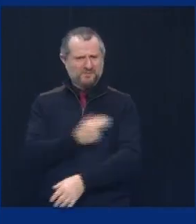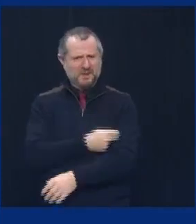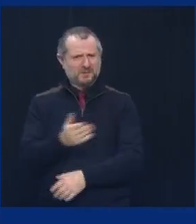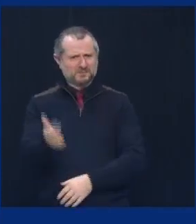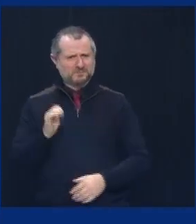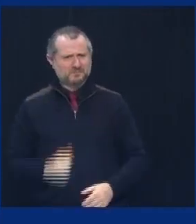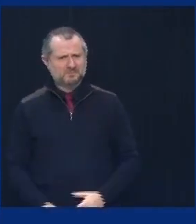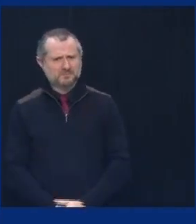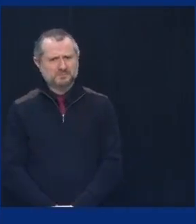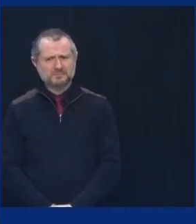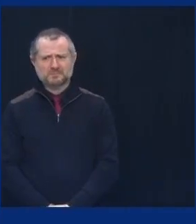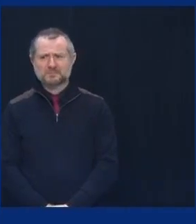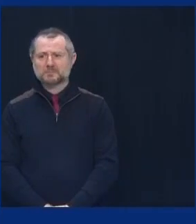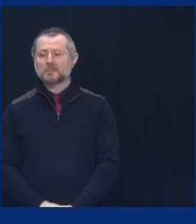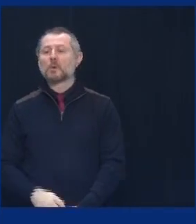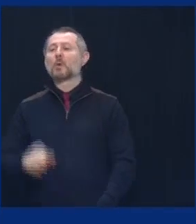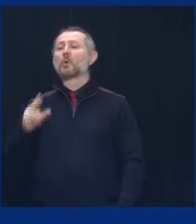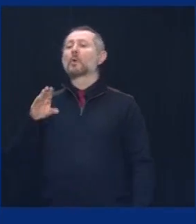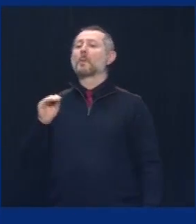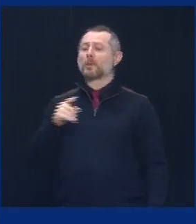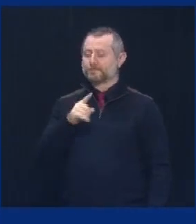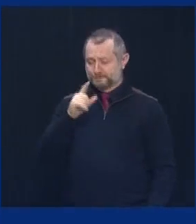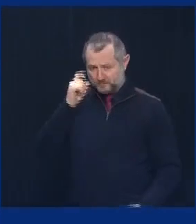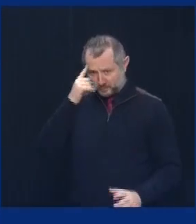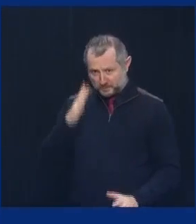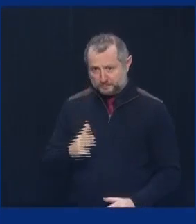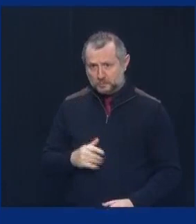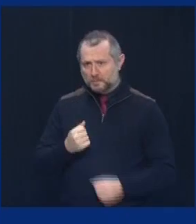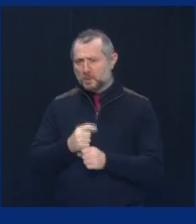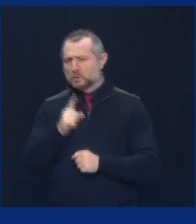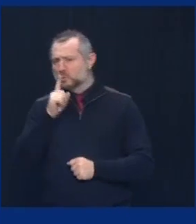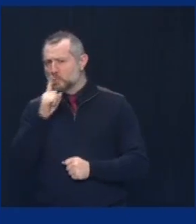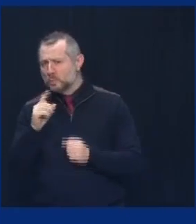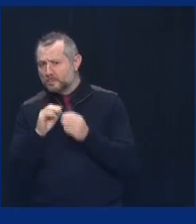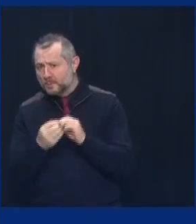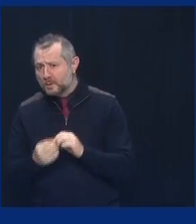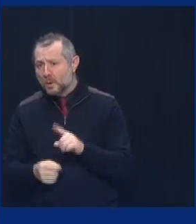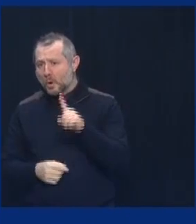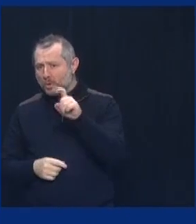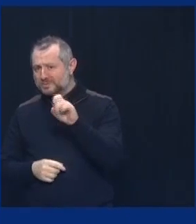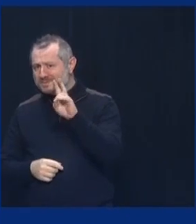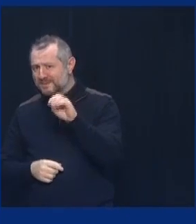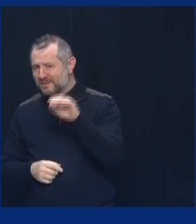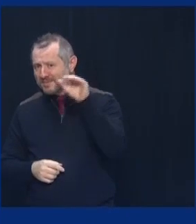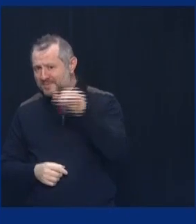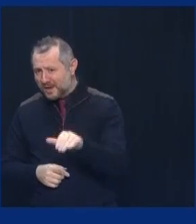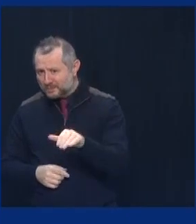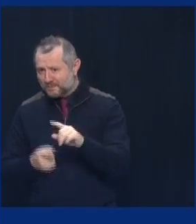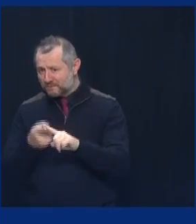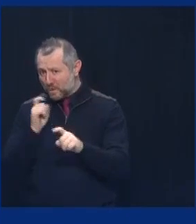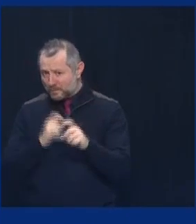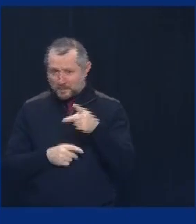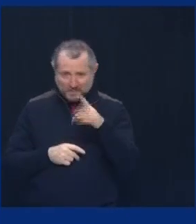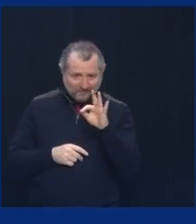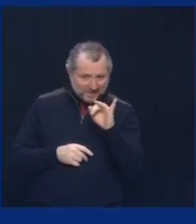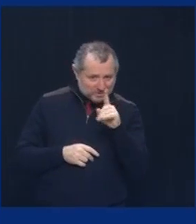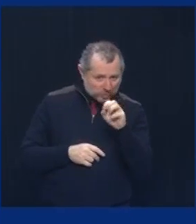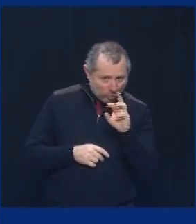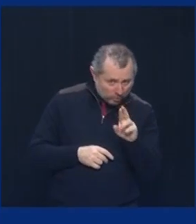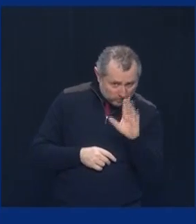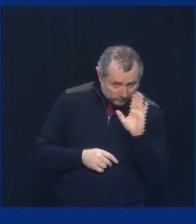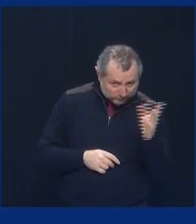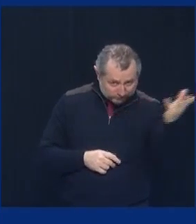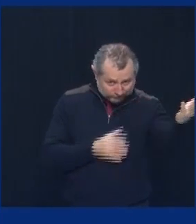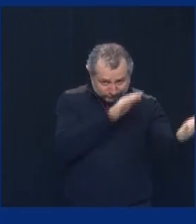just, Zach mentioned the number 140. Let's get the numbers right. 170,000 from Pfizer, and